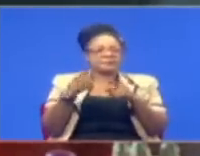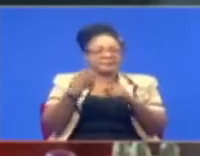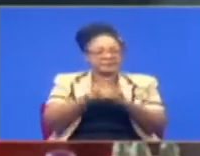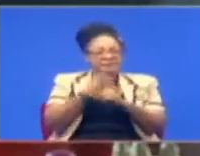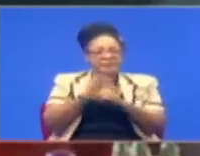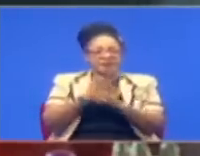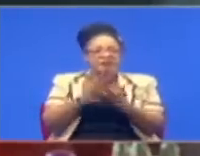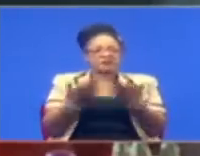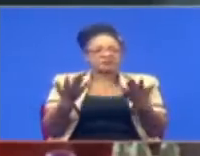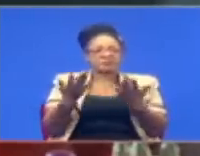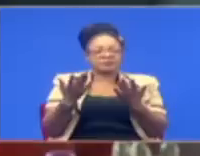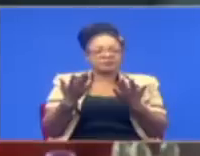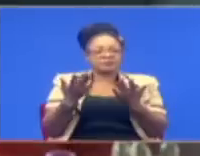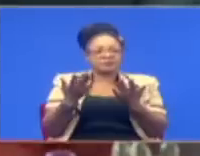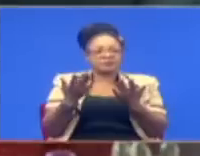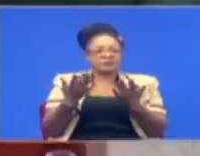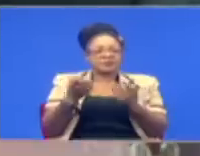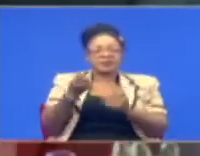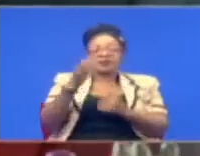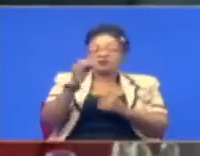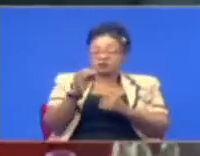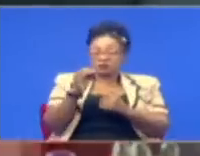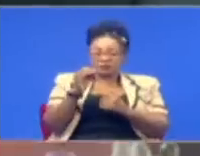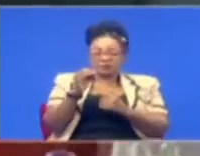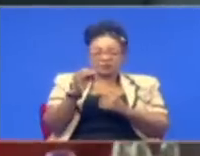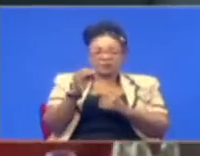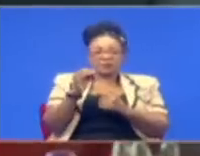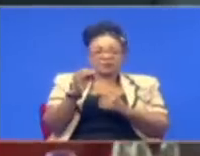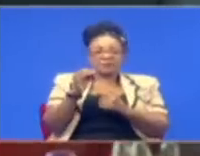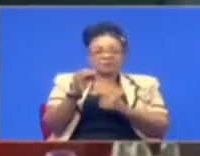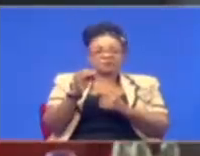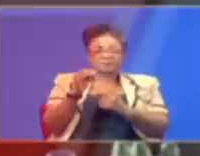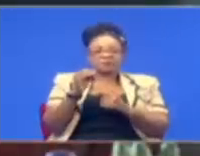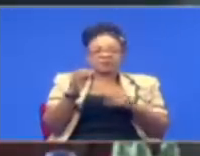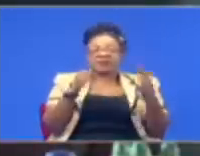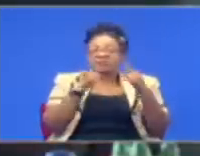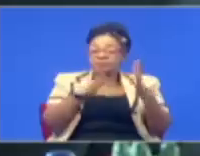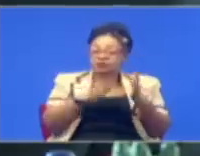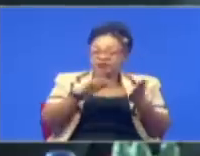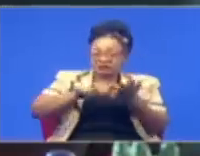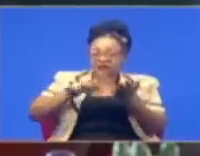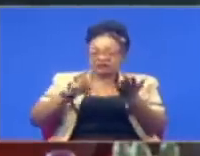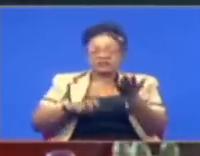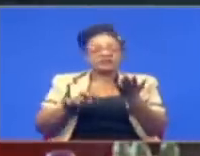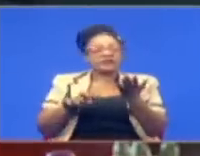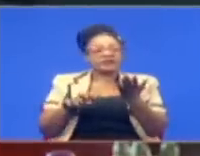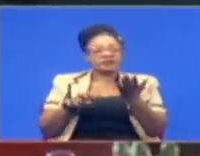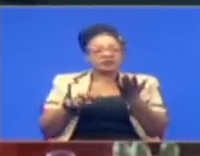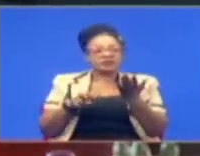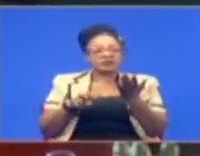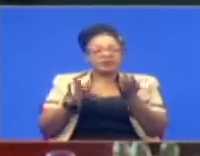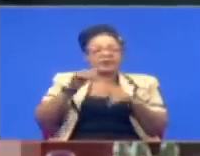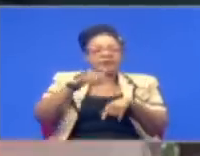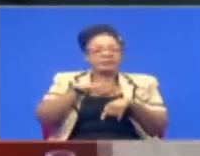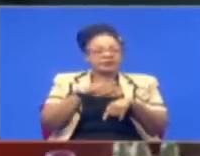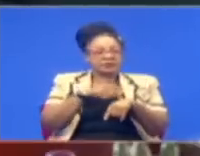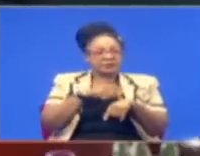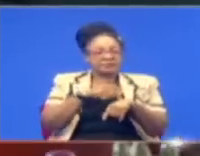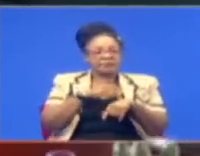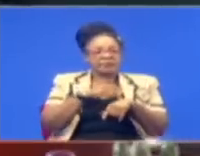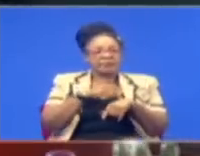massive everything. So the respondent actually is disadvantaged. By the time